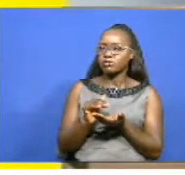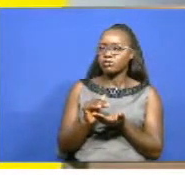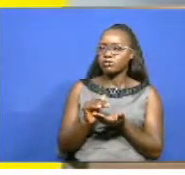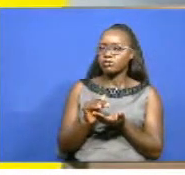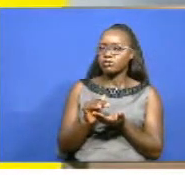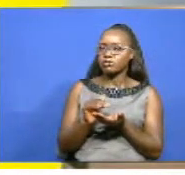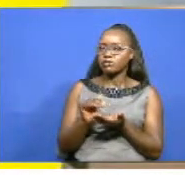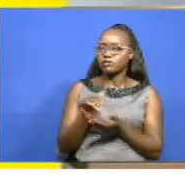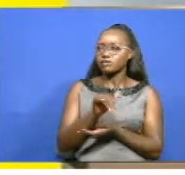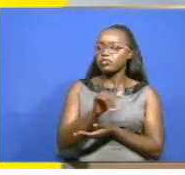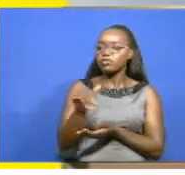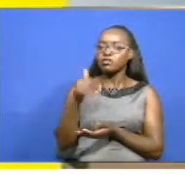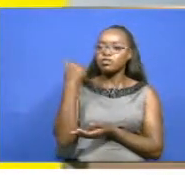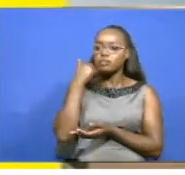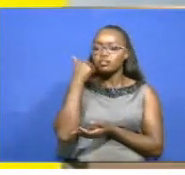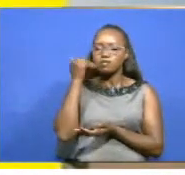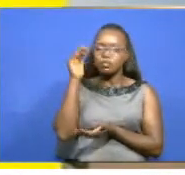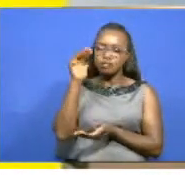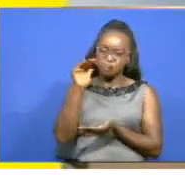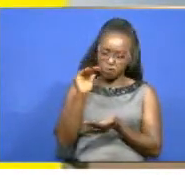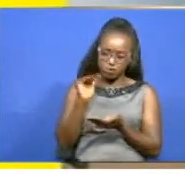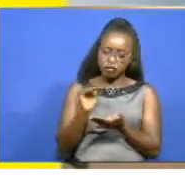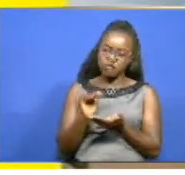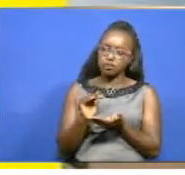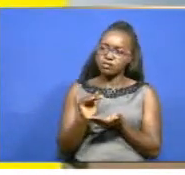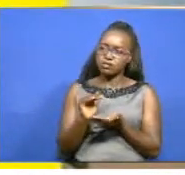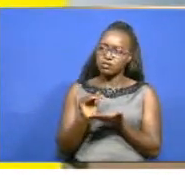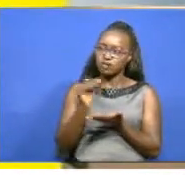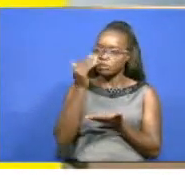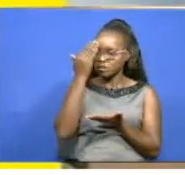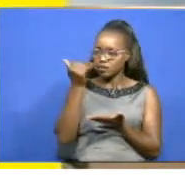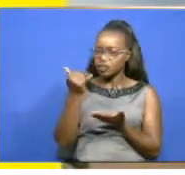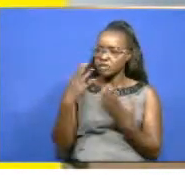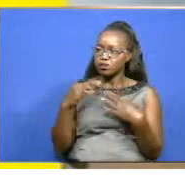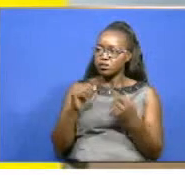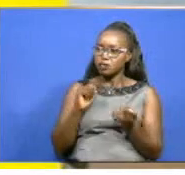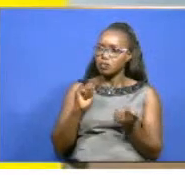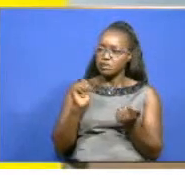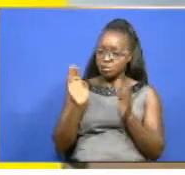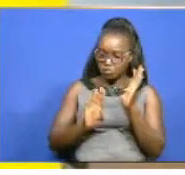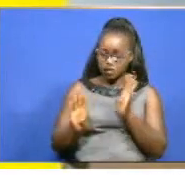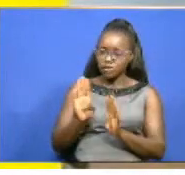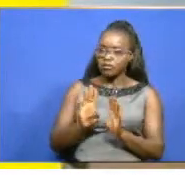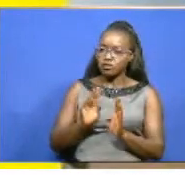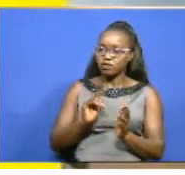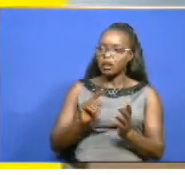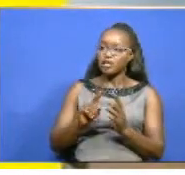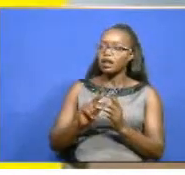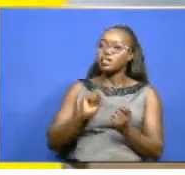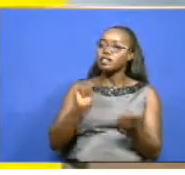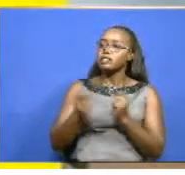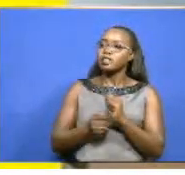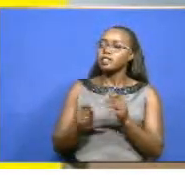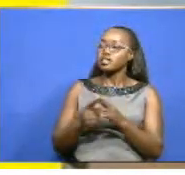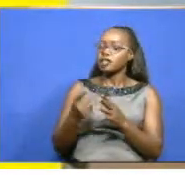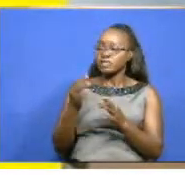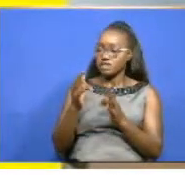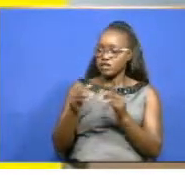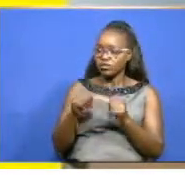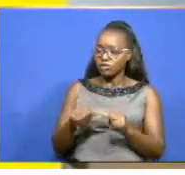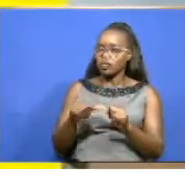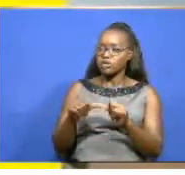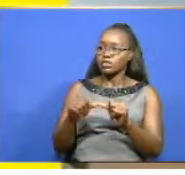those diseases reduced because people started changing their behavior. If we continue to change our behavior,